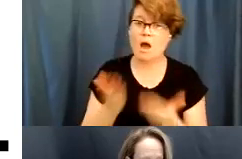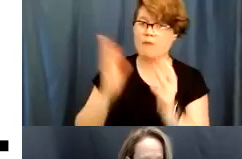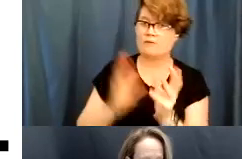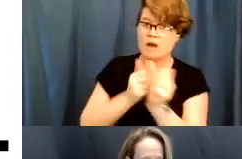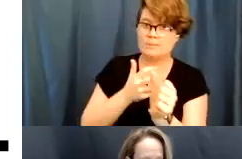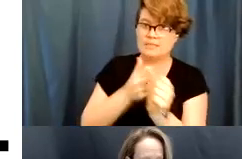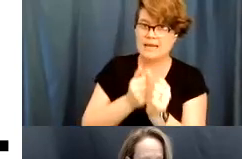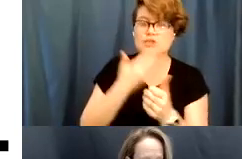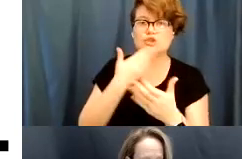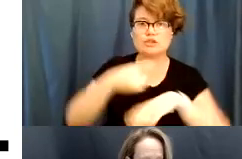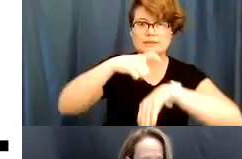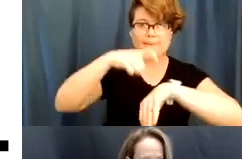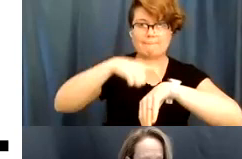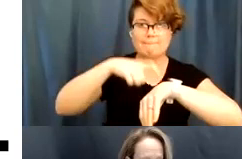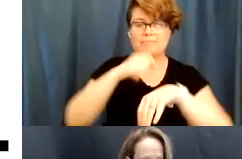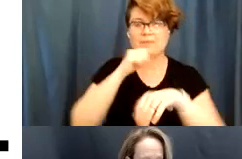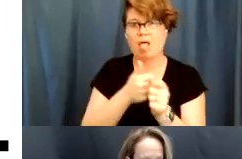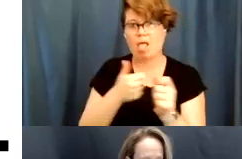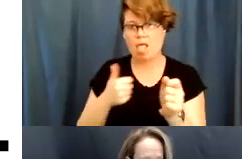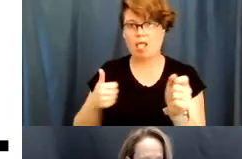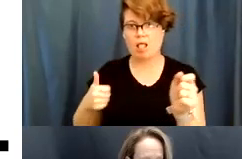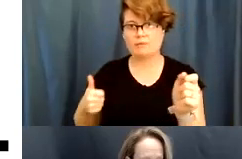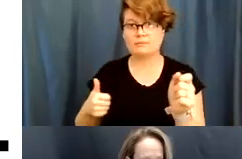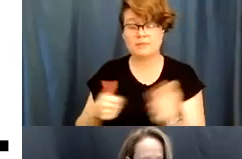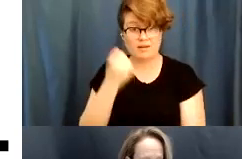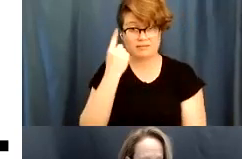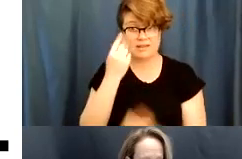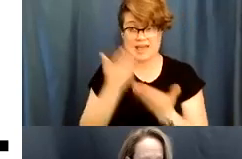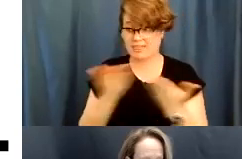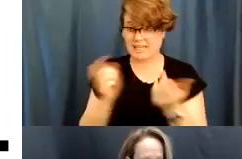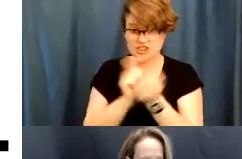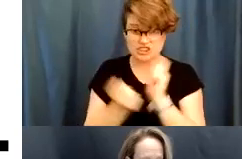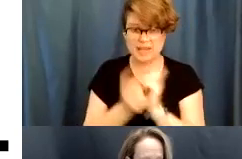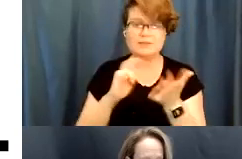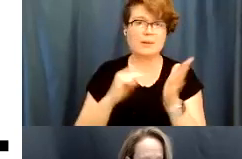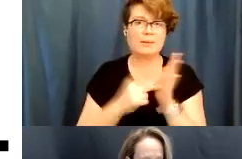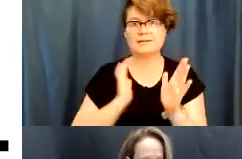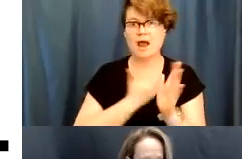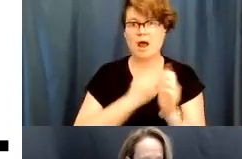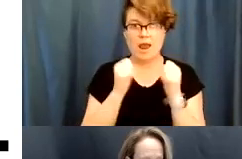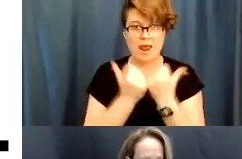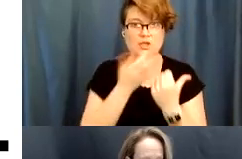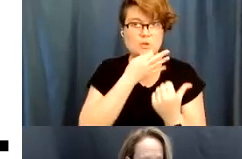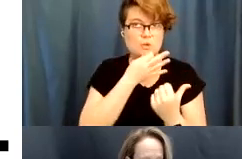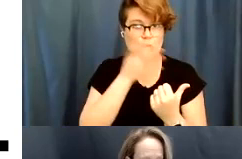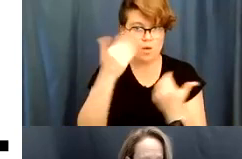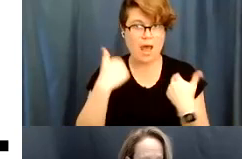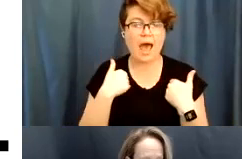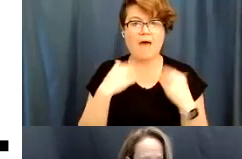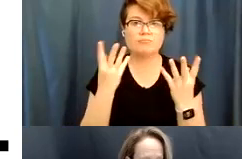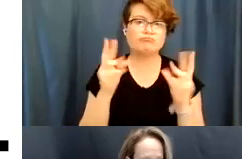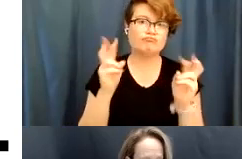manner. Because things are changing, that means that our agencies are going to start having soft open